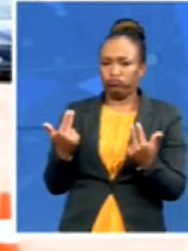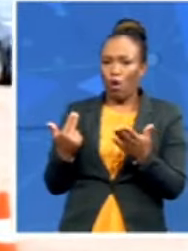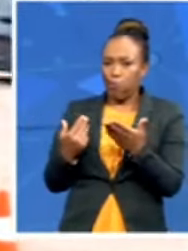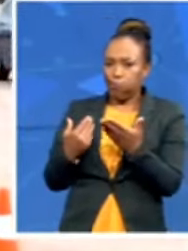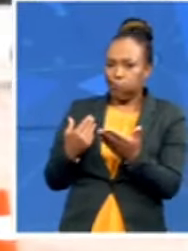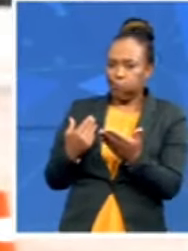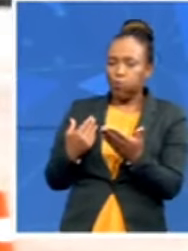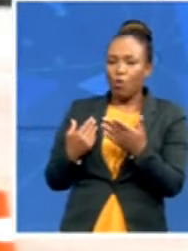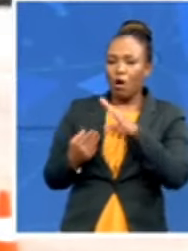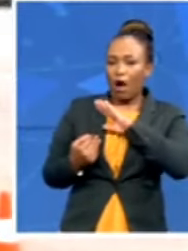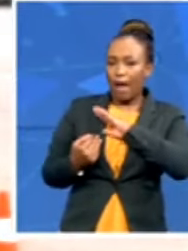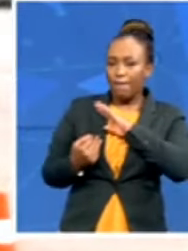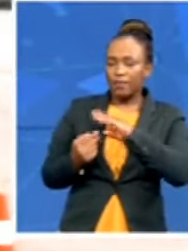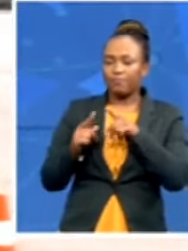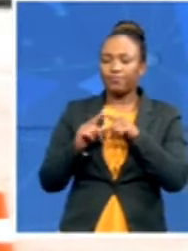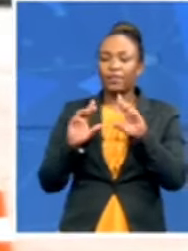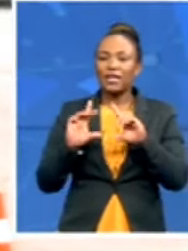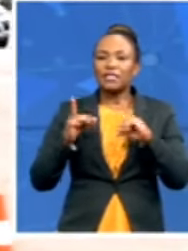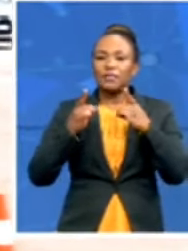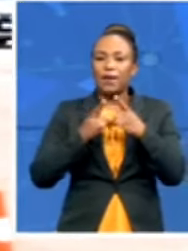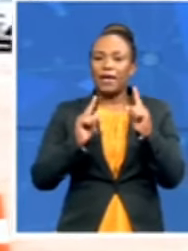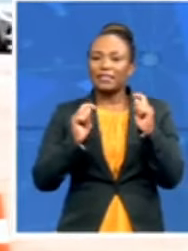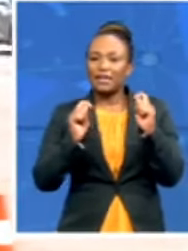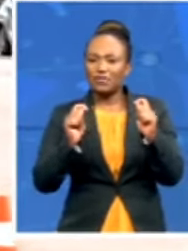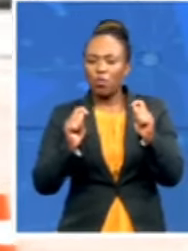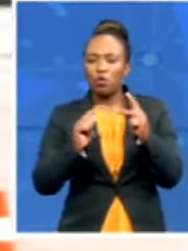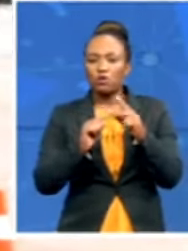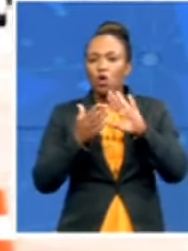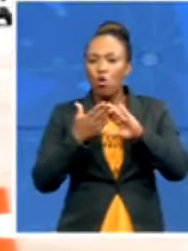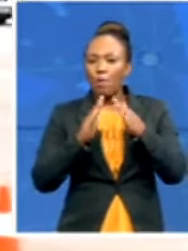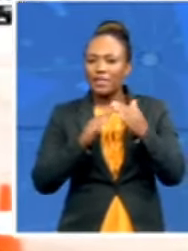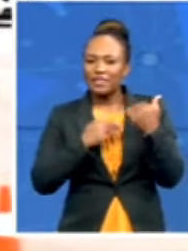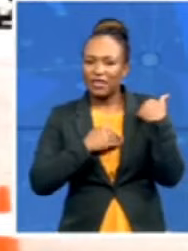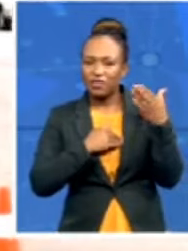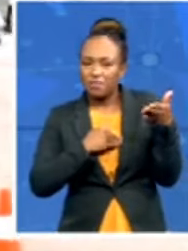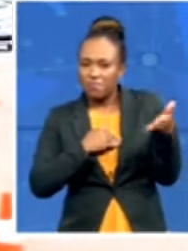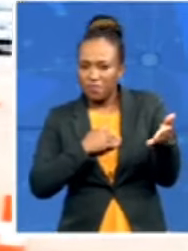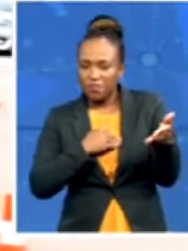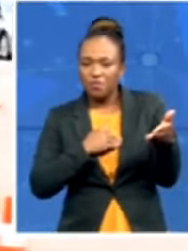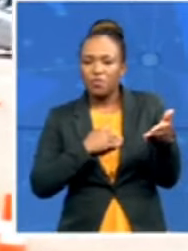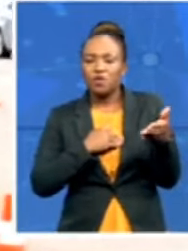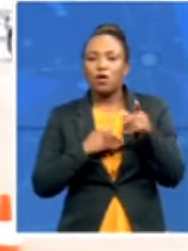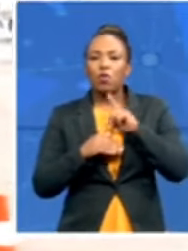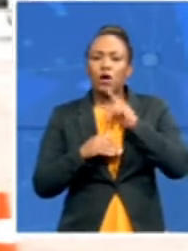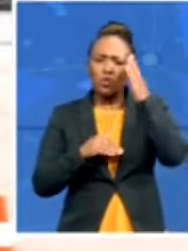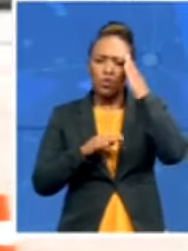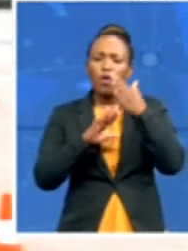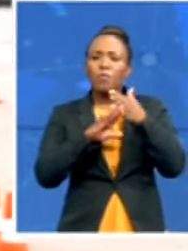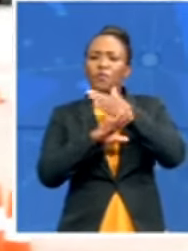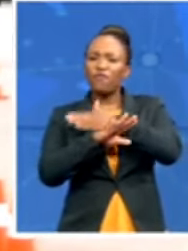and Community Safety here in KwaZulu-Natal, because we know that just before Christmas we have had incidents